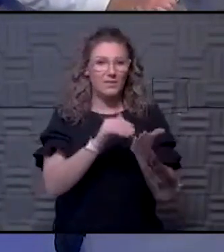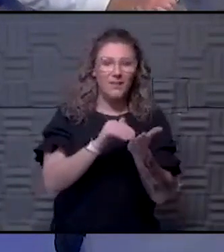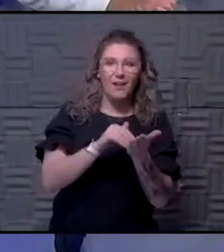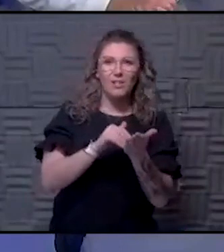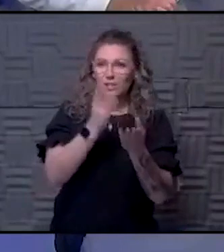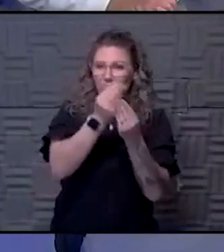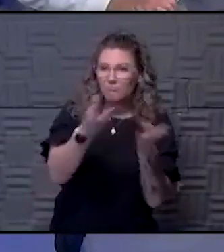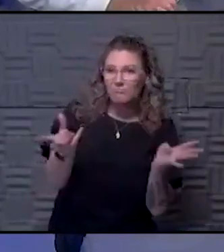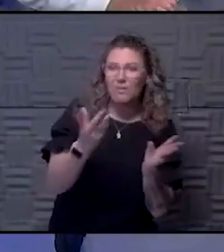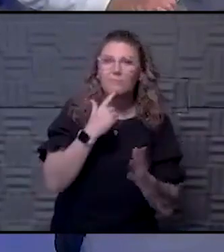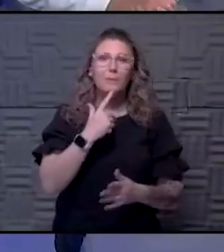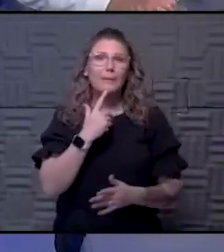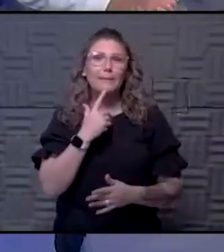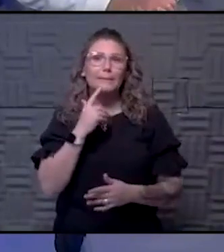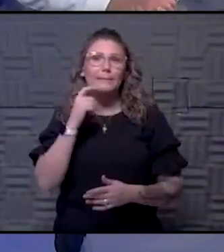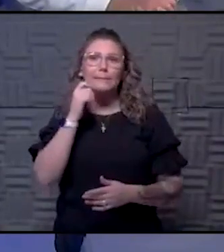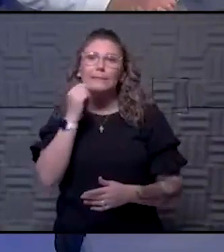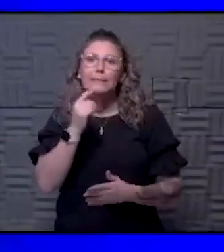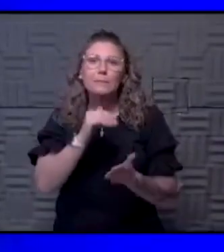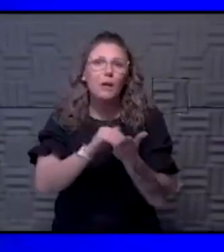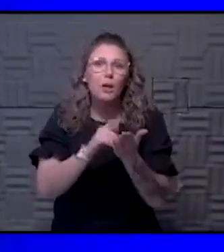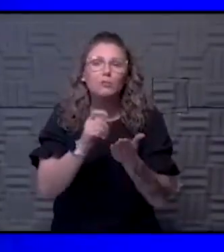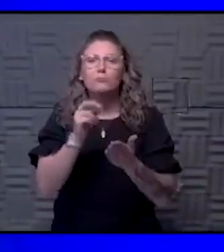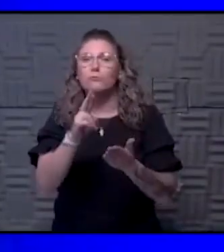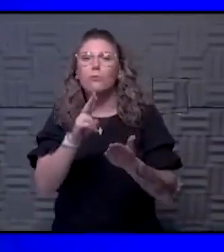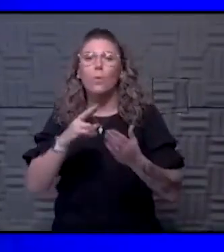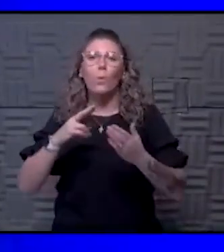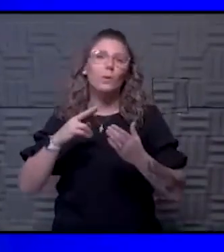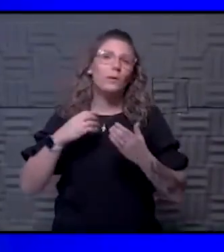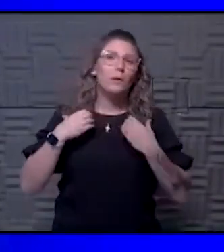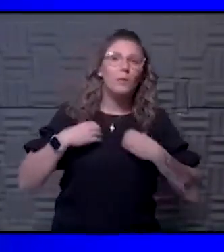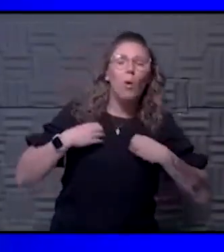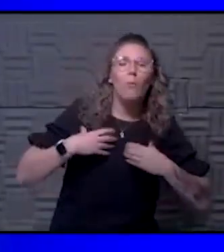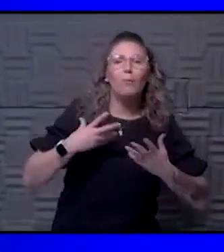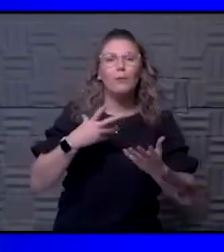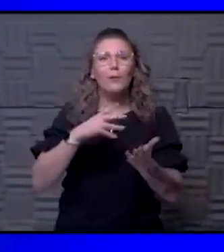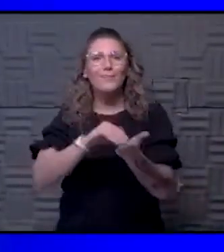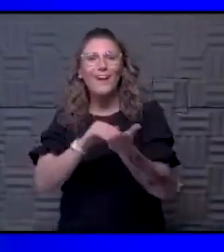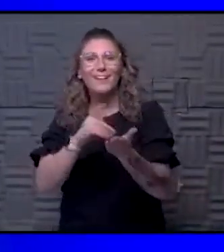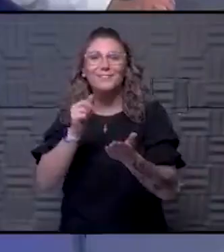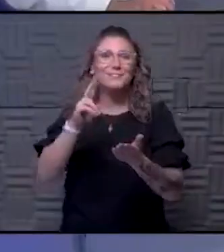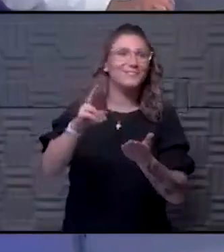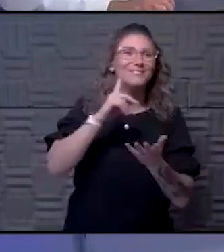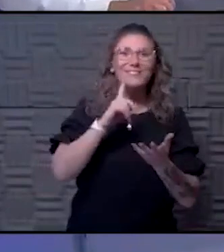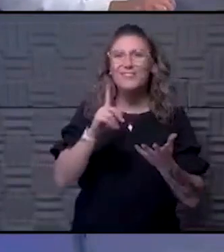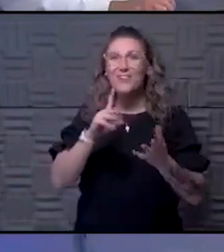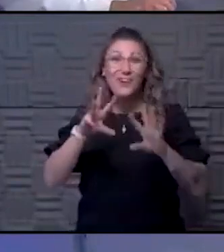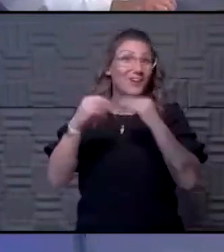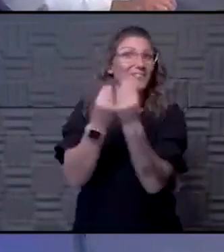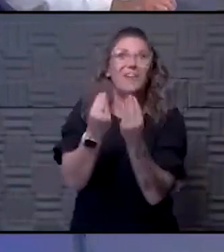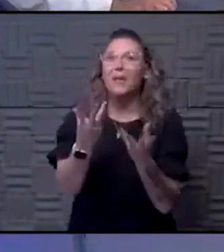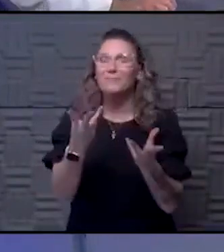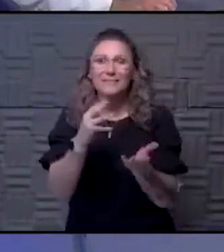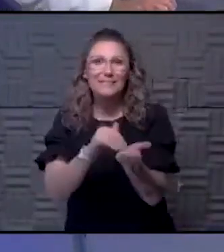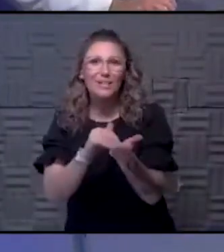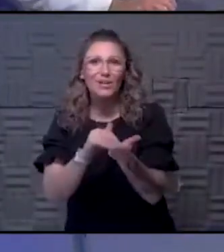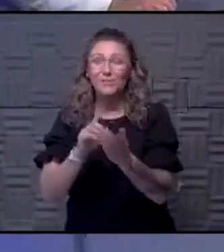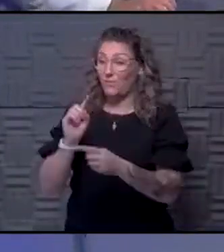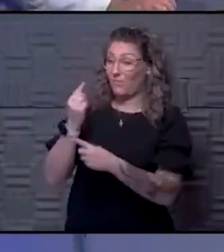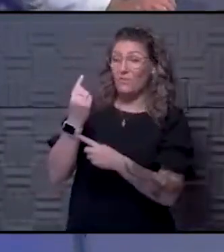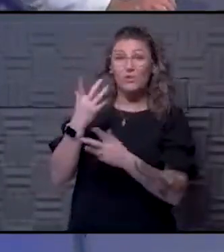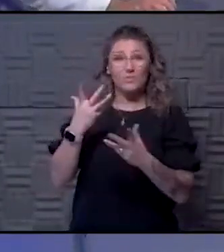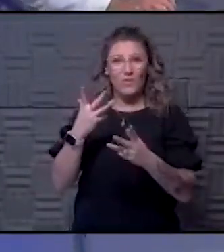the pulmonologist, or your primary care doctor. Right. So you brought up a whole bunch of things that are really important. So let's talk with, first of all, Moderna and the temperature